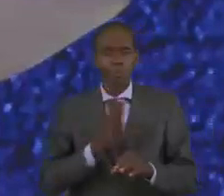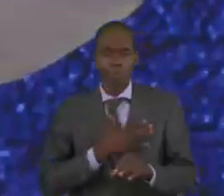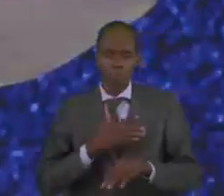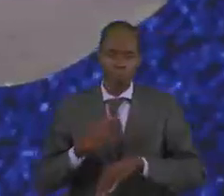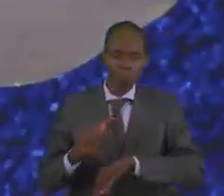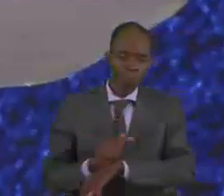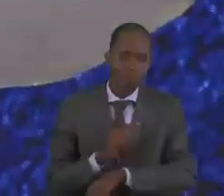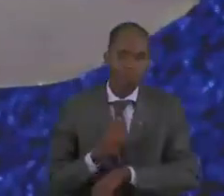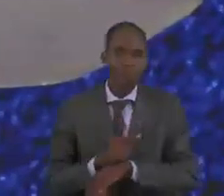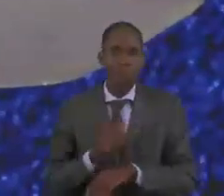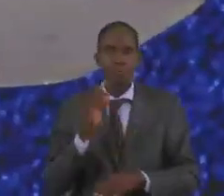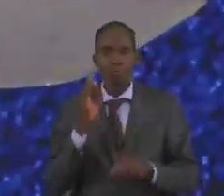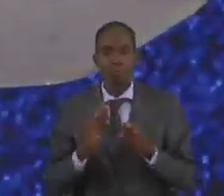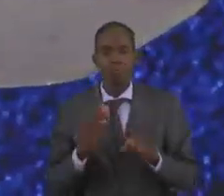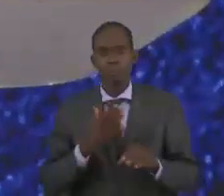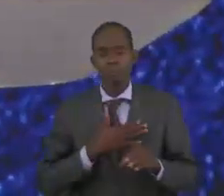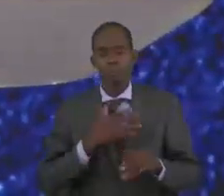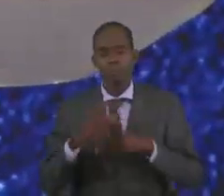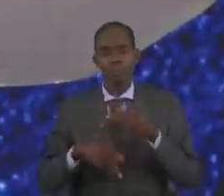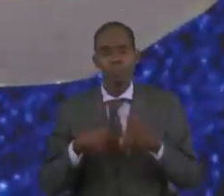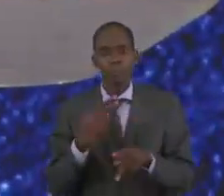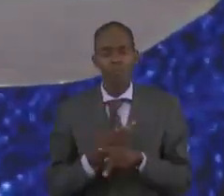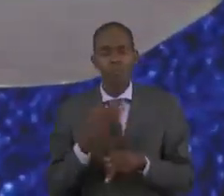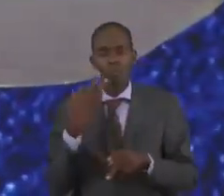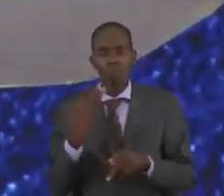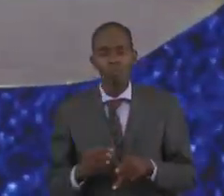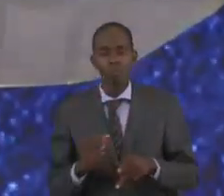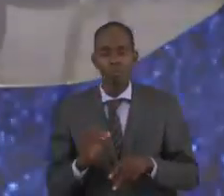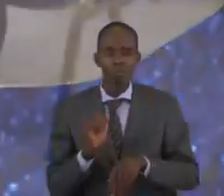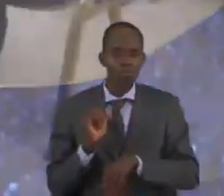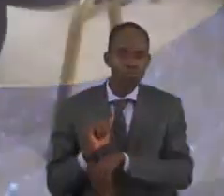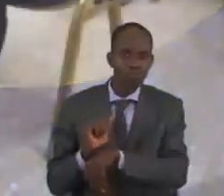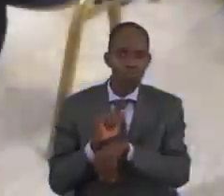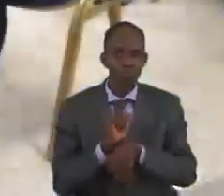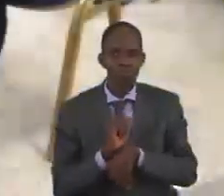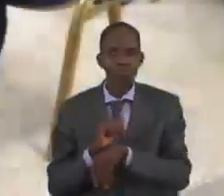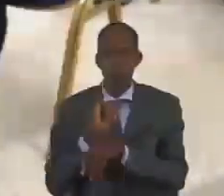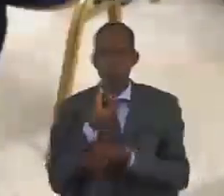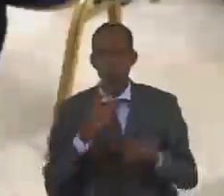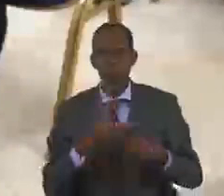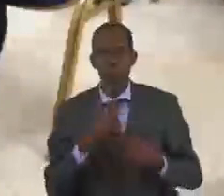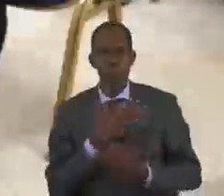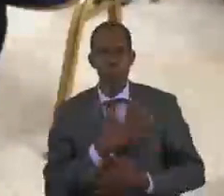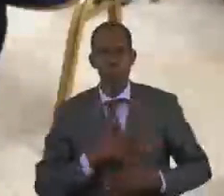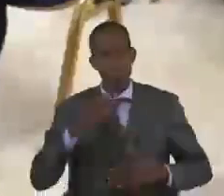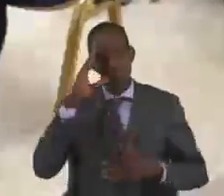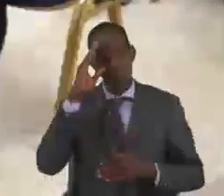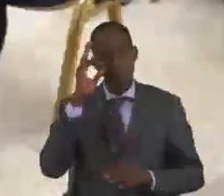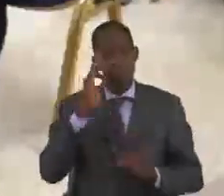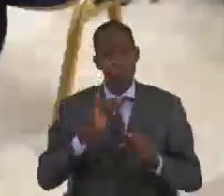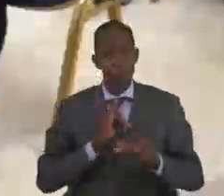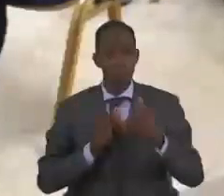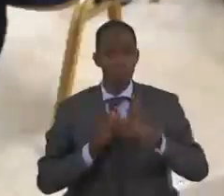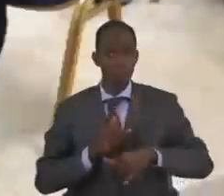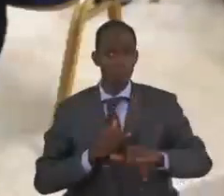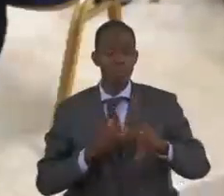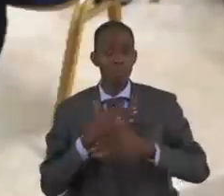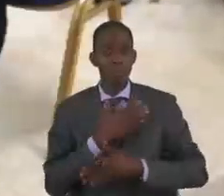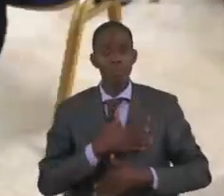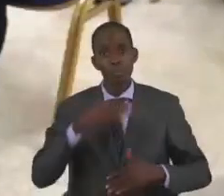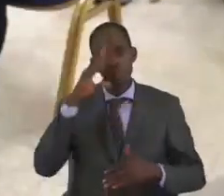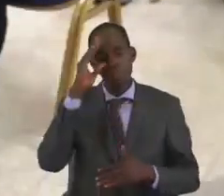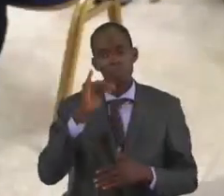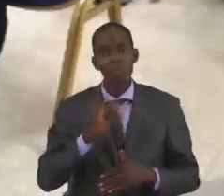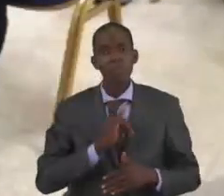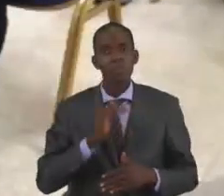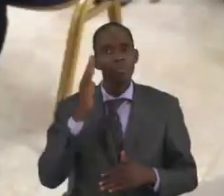my kind of devotion is to please men, for if I yet please men, I should